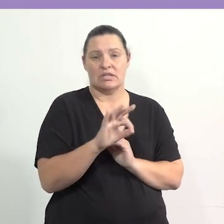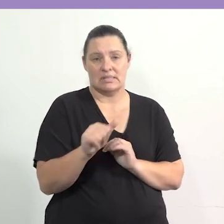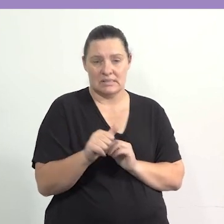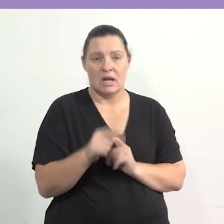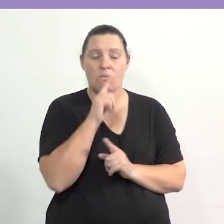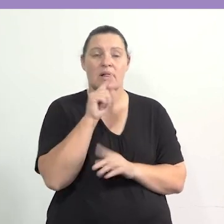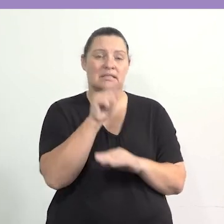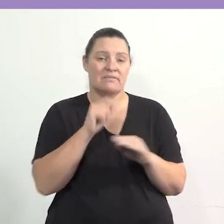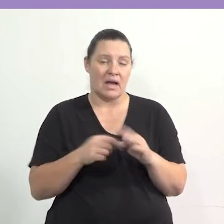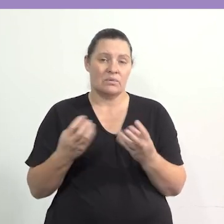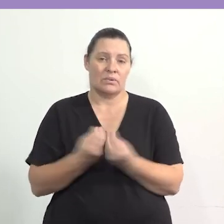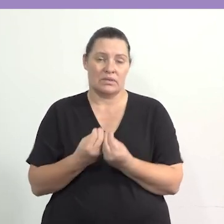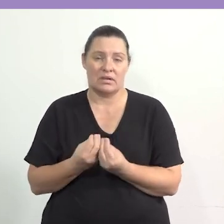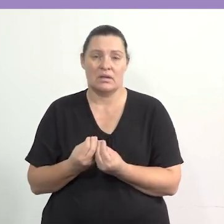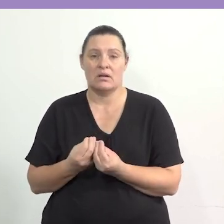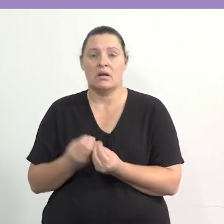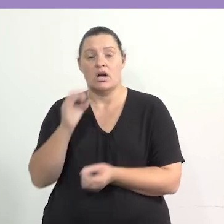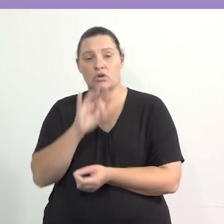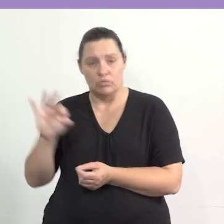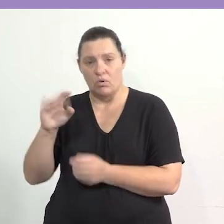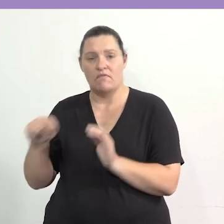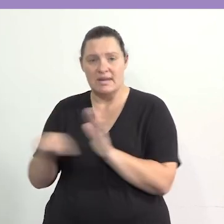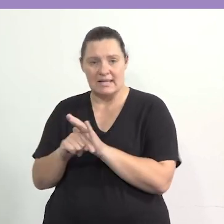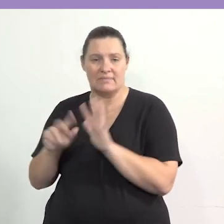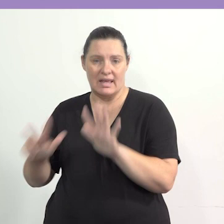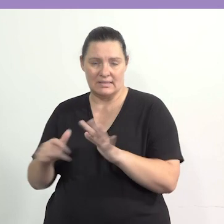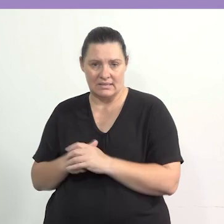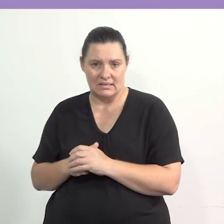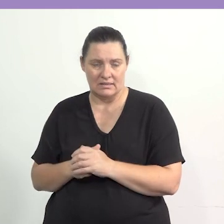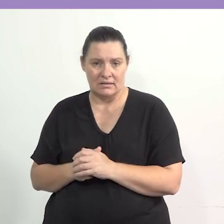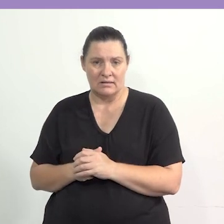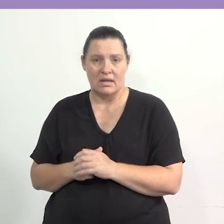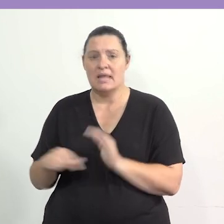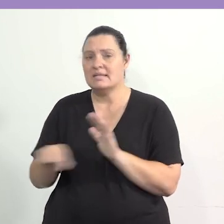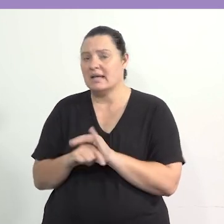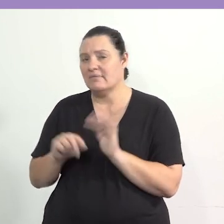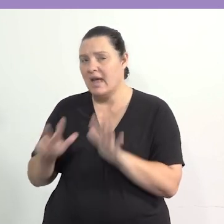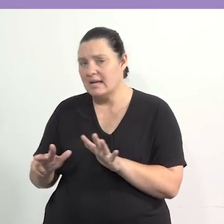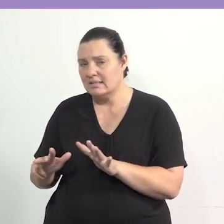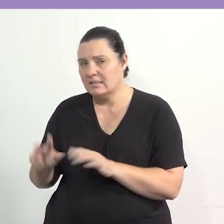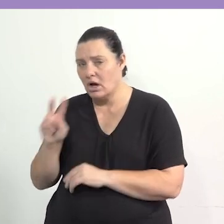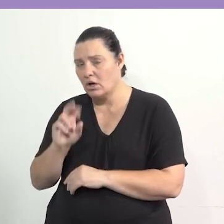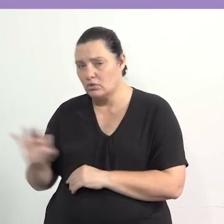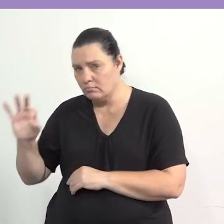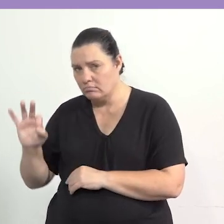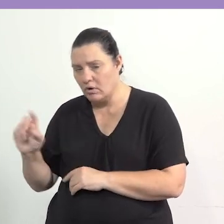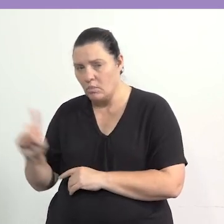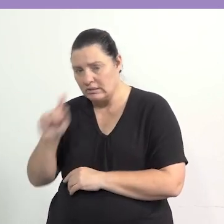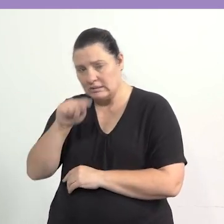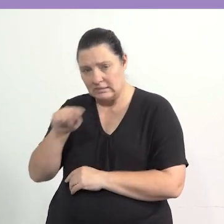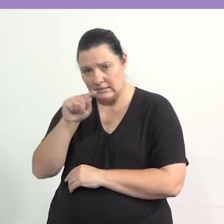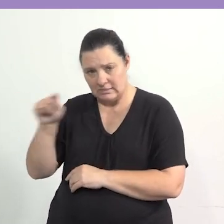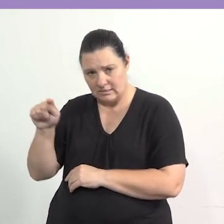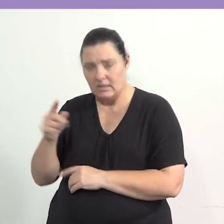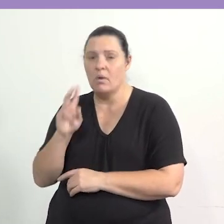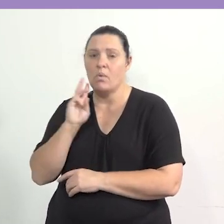to divide that by the cube root of negative 8. What is the cube root of negative 8? Yes, it is going